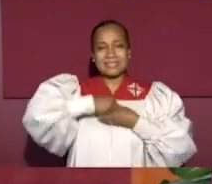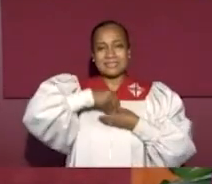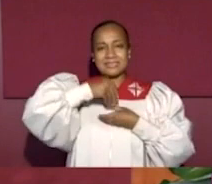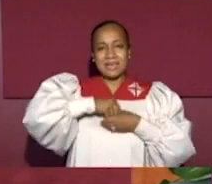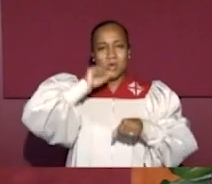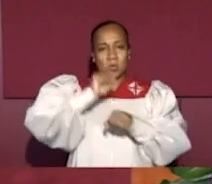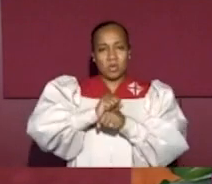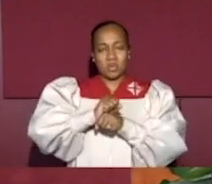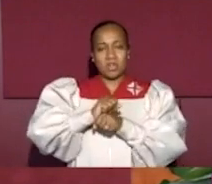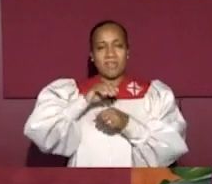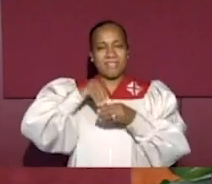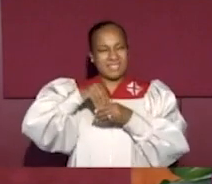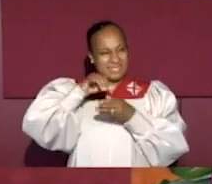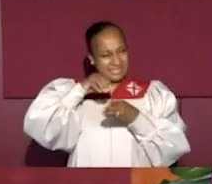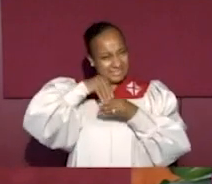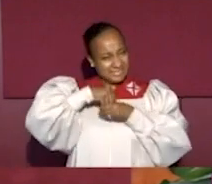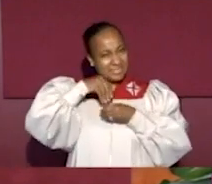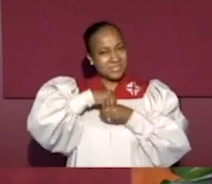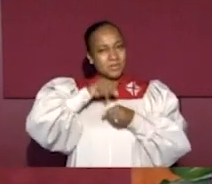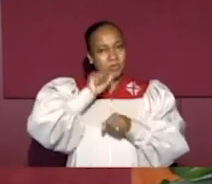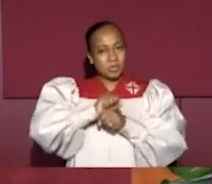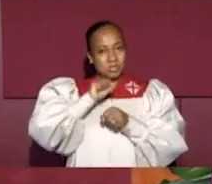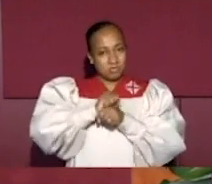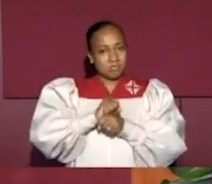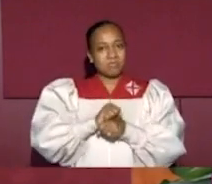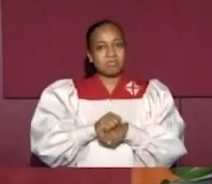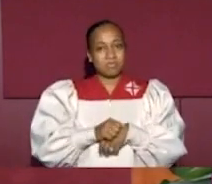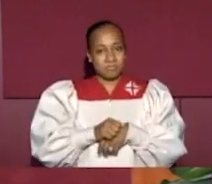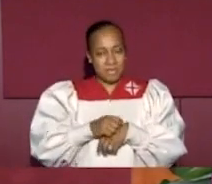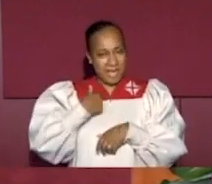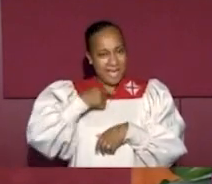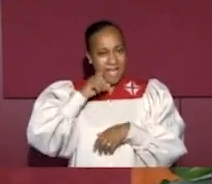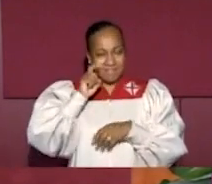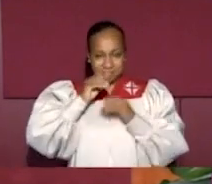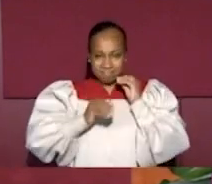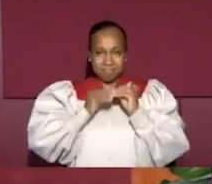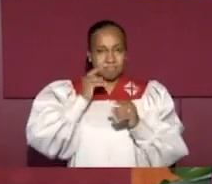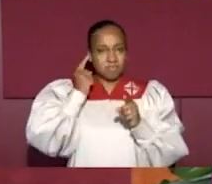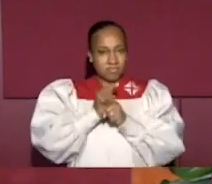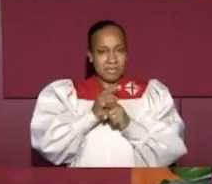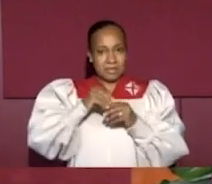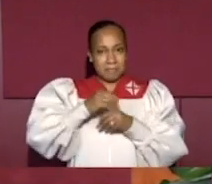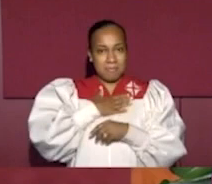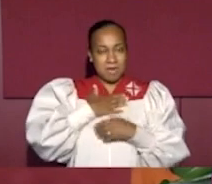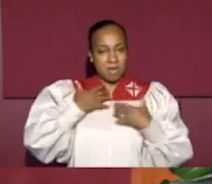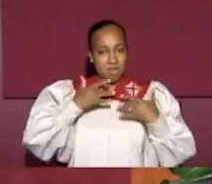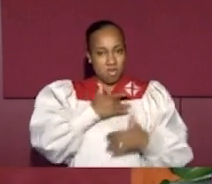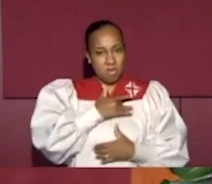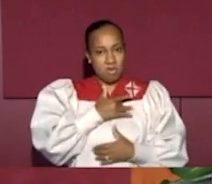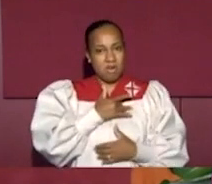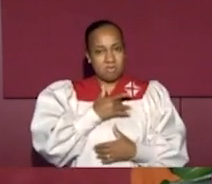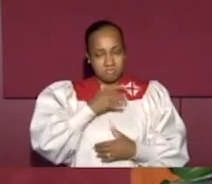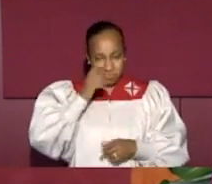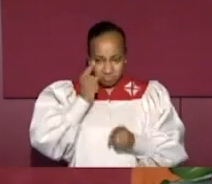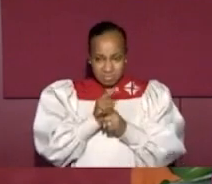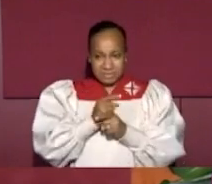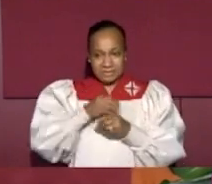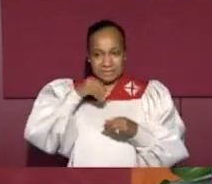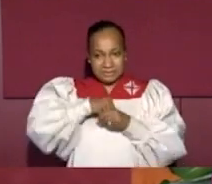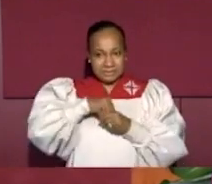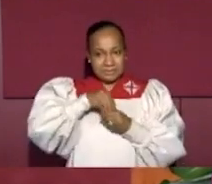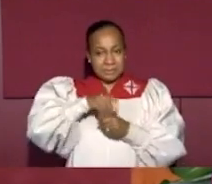work. It's an internal work. That is, I have to get it right in my heart. I have to get things right on the